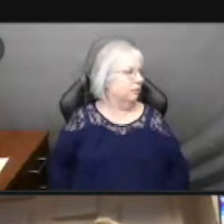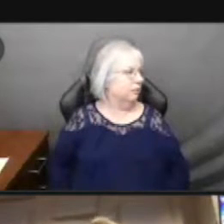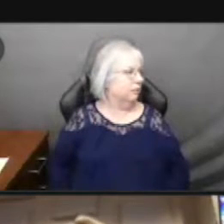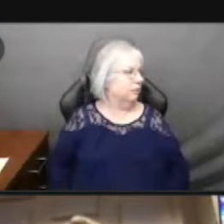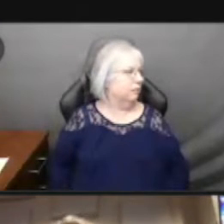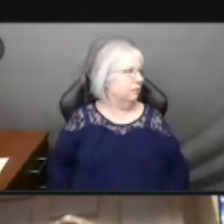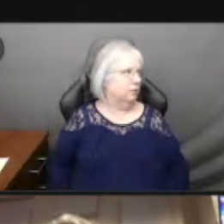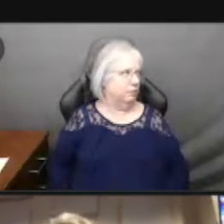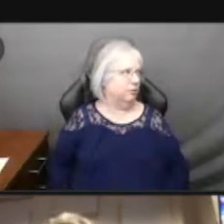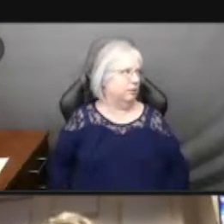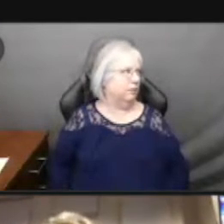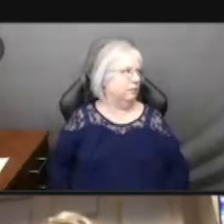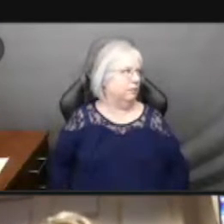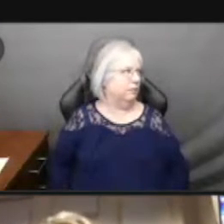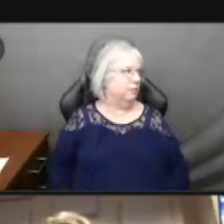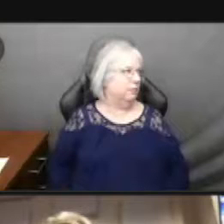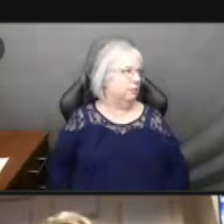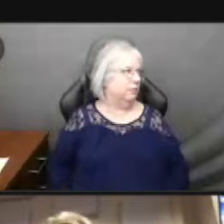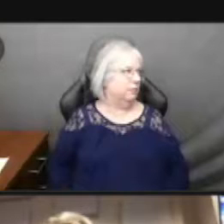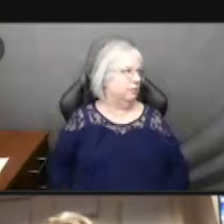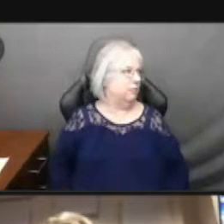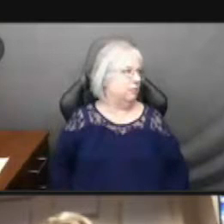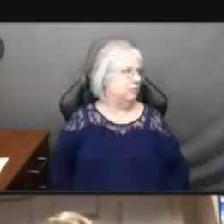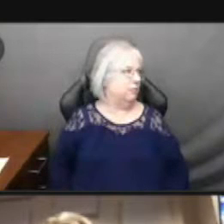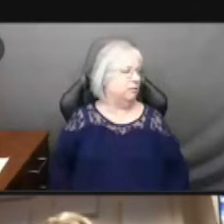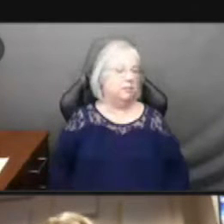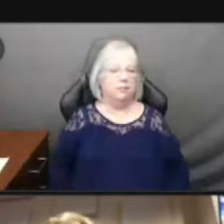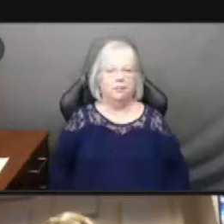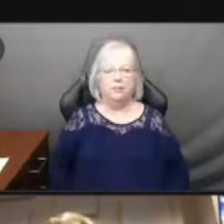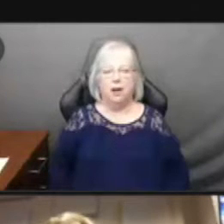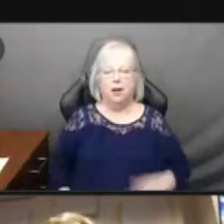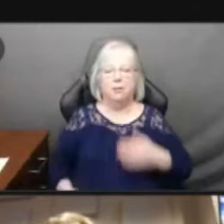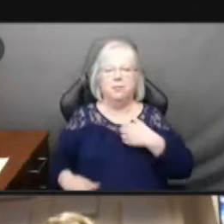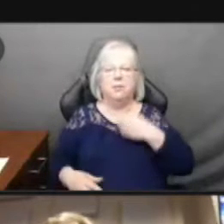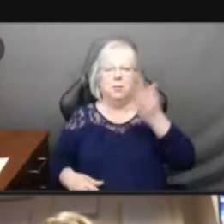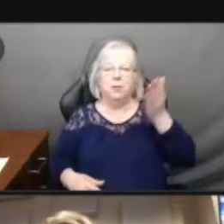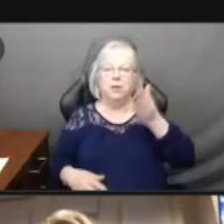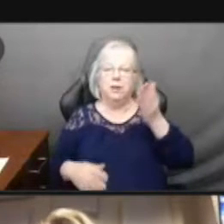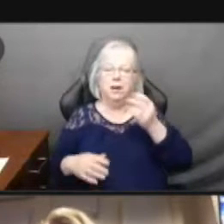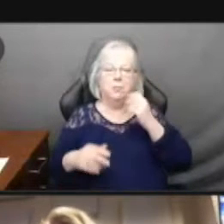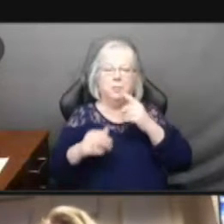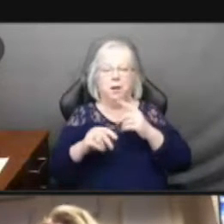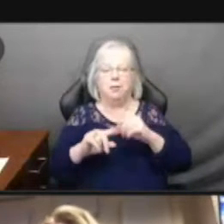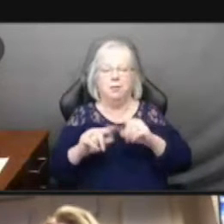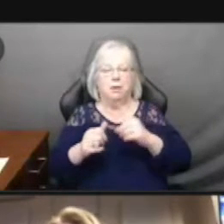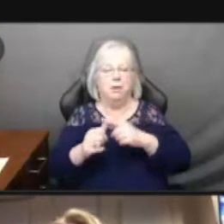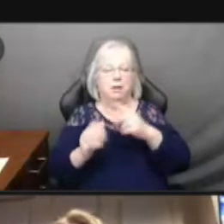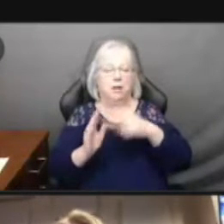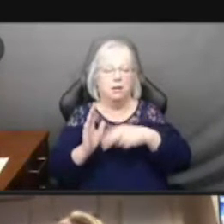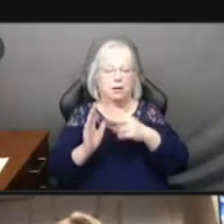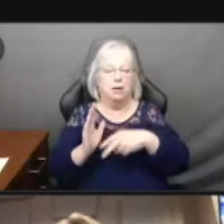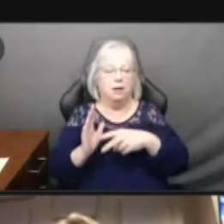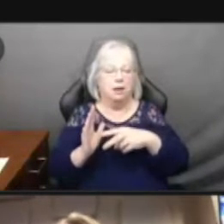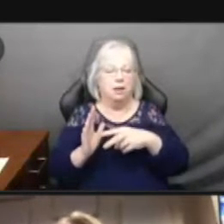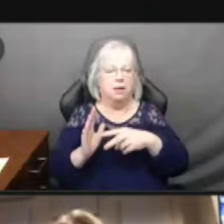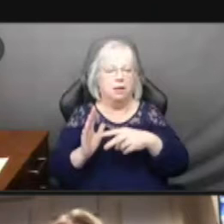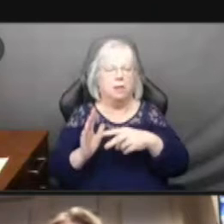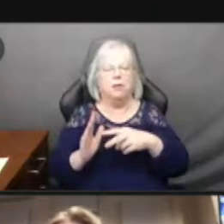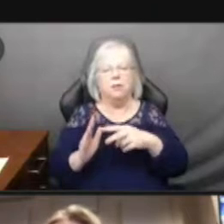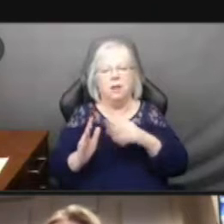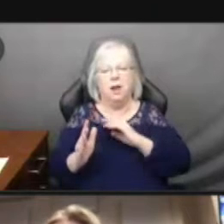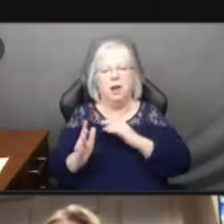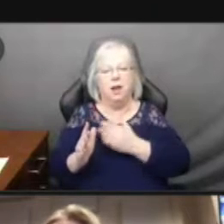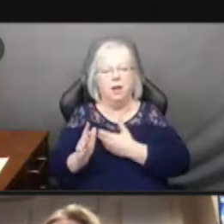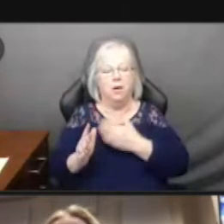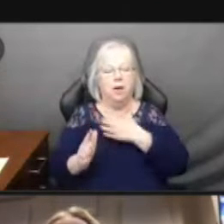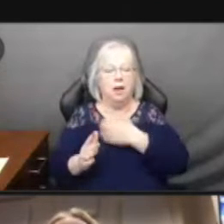We have a couple of items of presentation. I will first read our